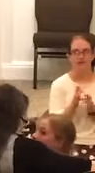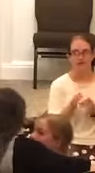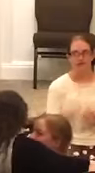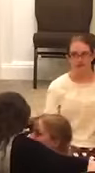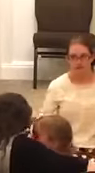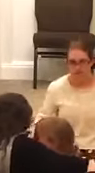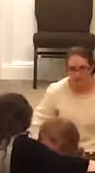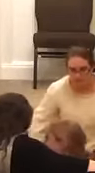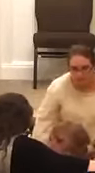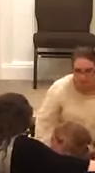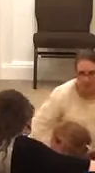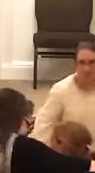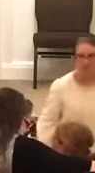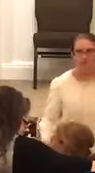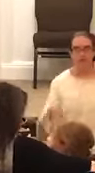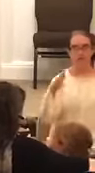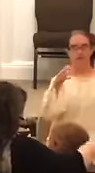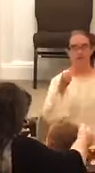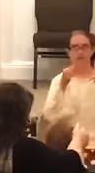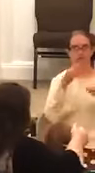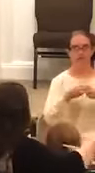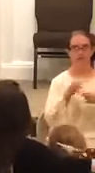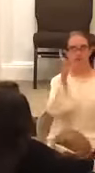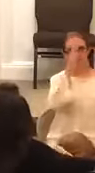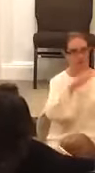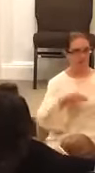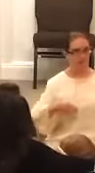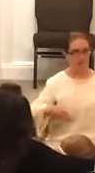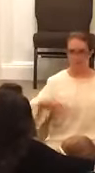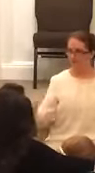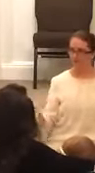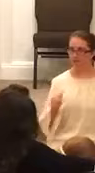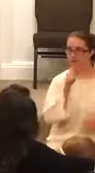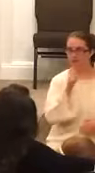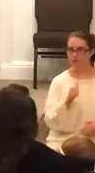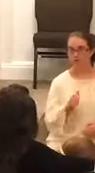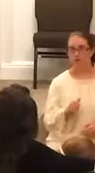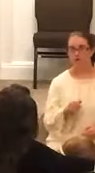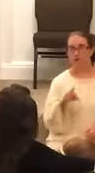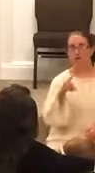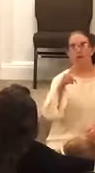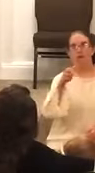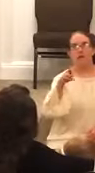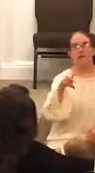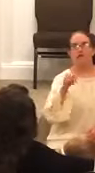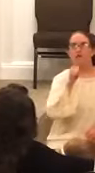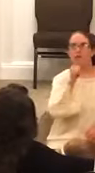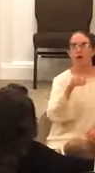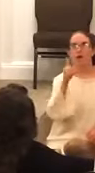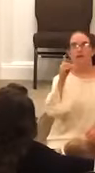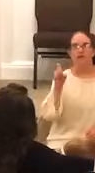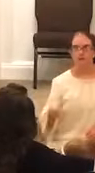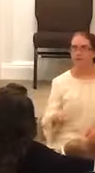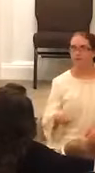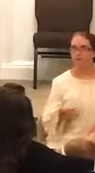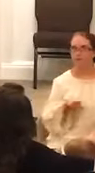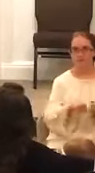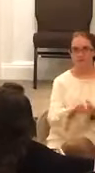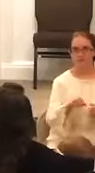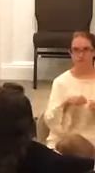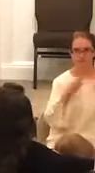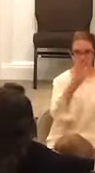hallelujah. Amen. You take on his name. We are troubled on every side, yet not distressed. We are perplexed, but not in despair. We're persecuted, but